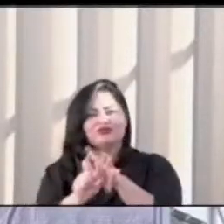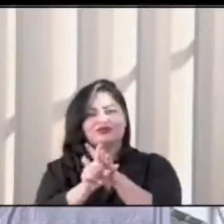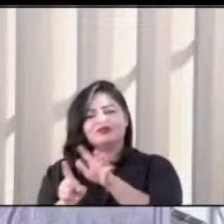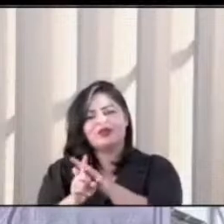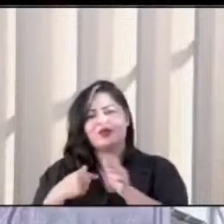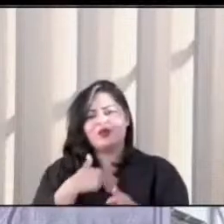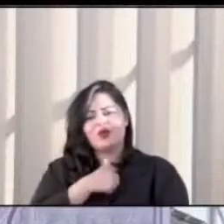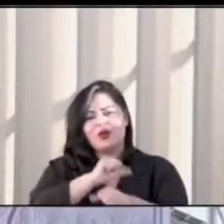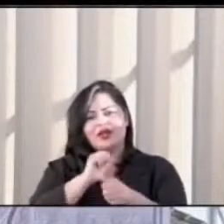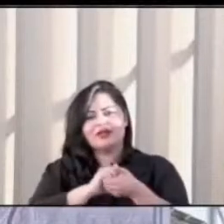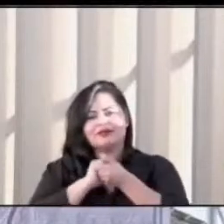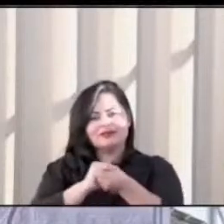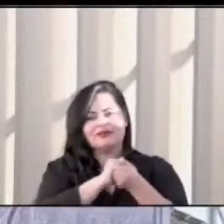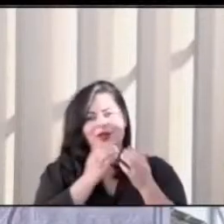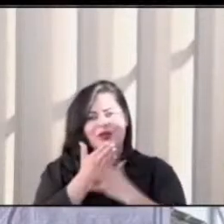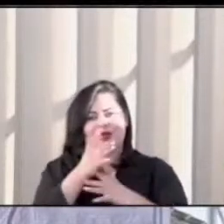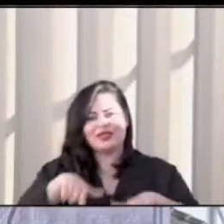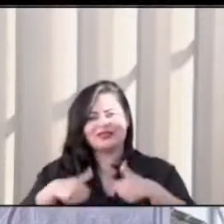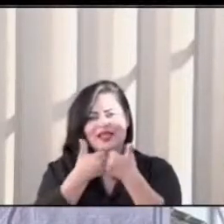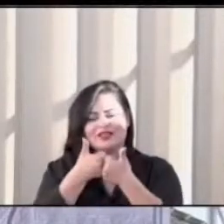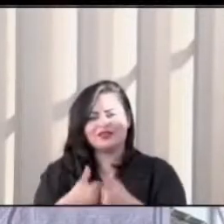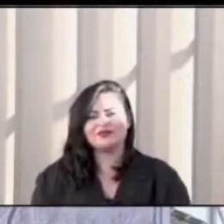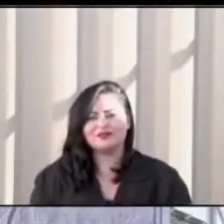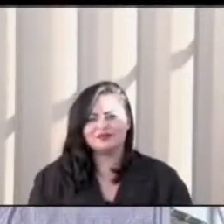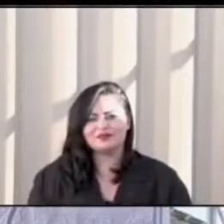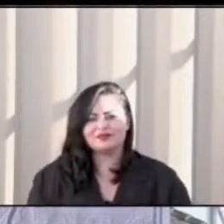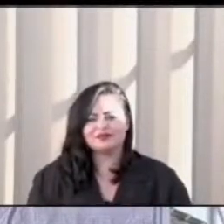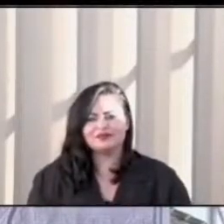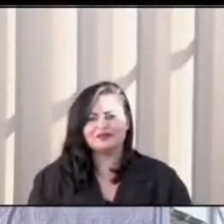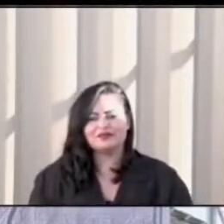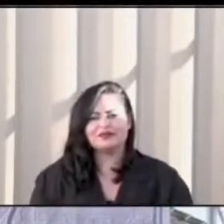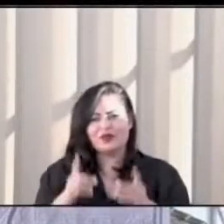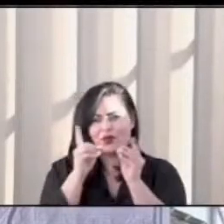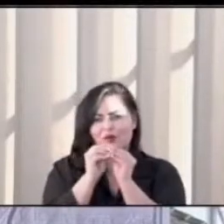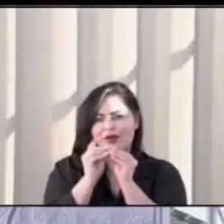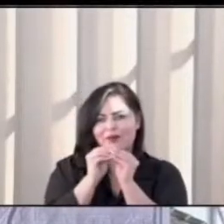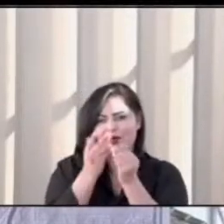together as a community through this challenge. Finally, let me say one thing